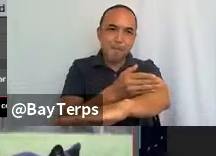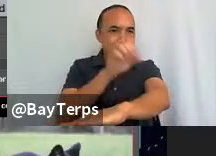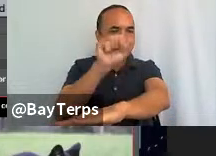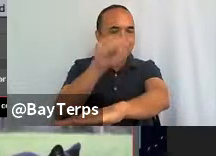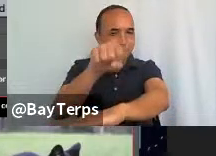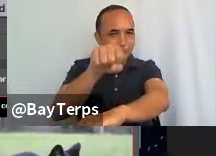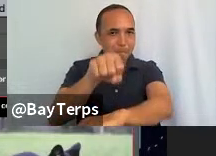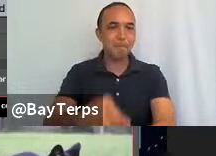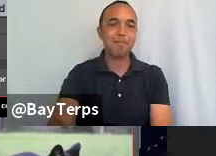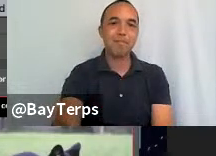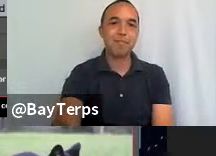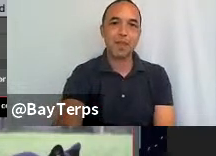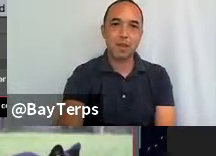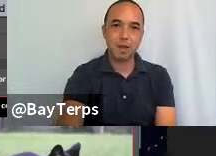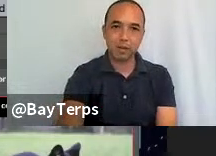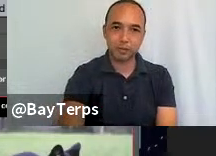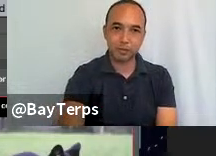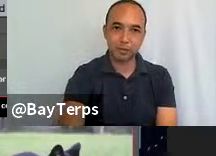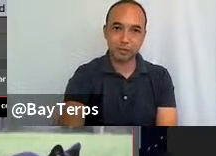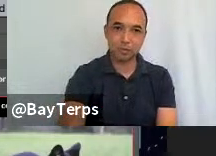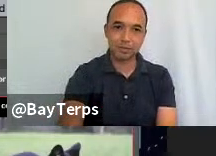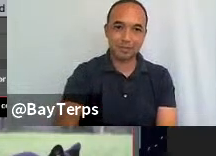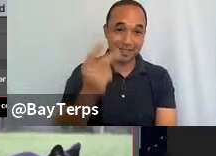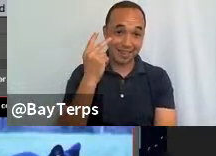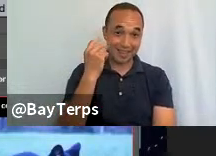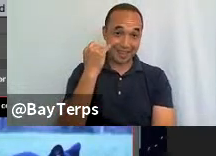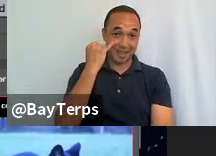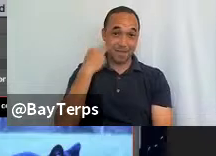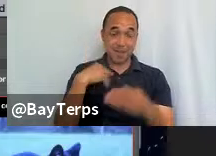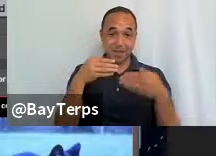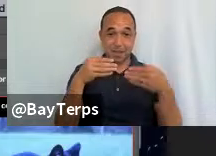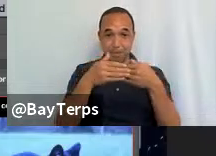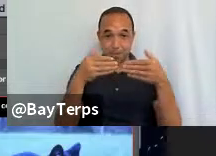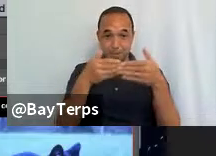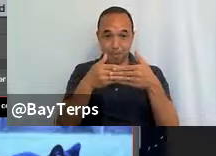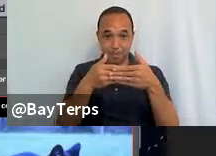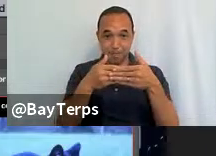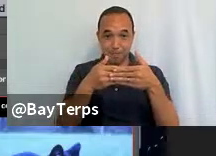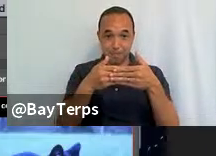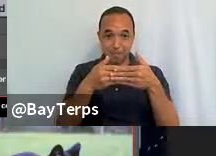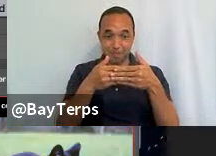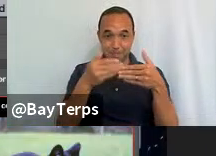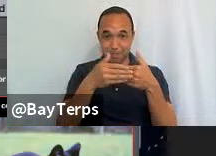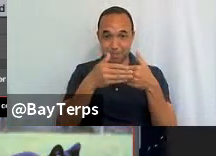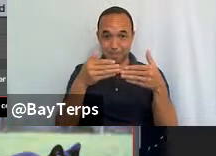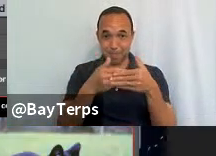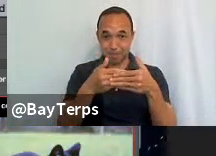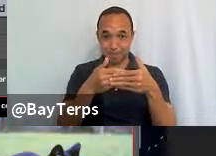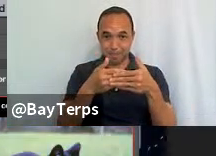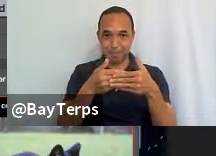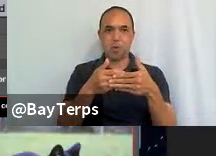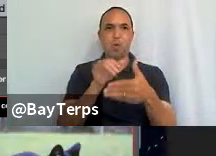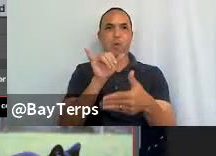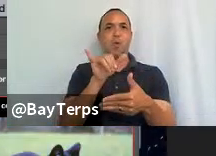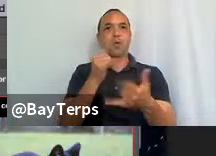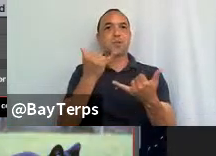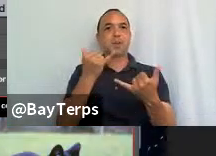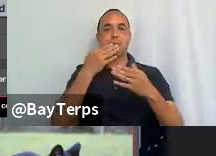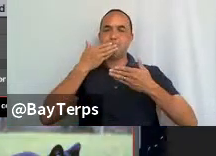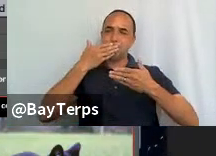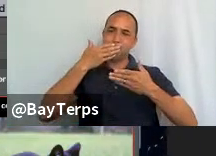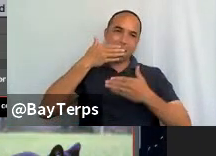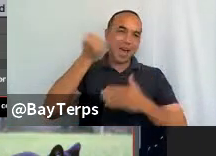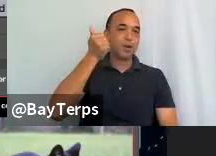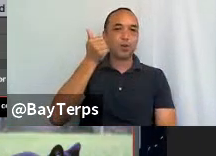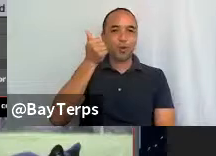And then if I toggle off this layer visibility, it is much better.